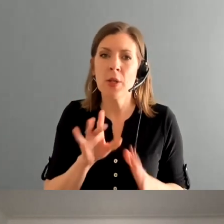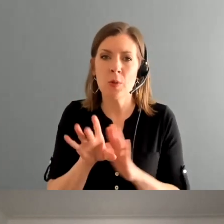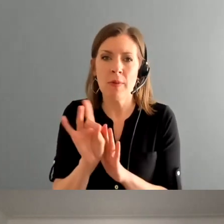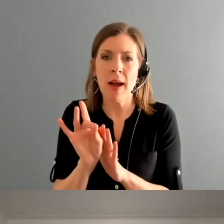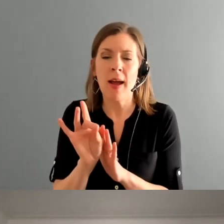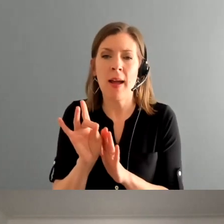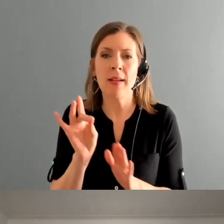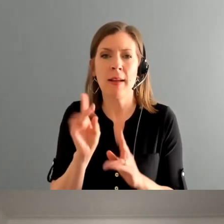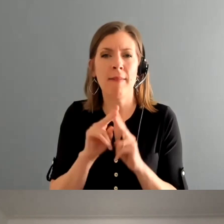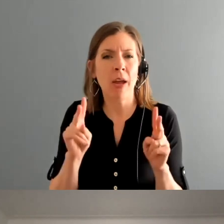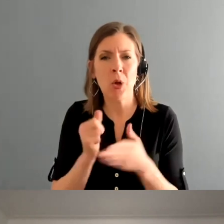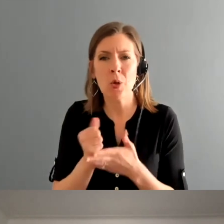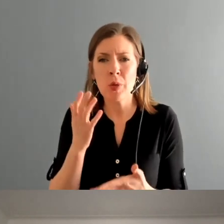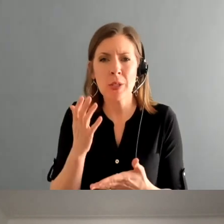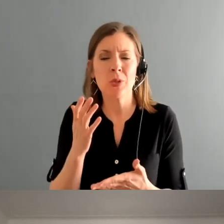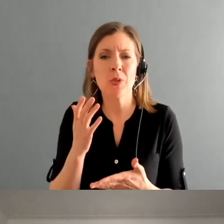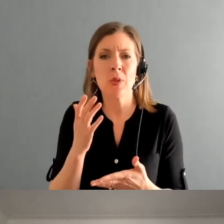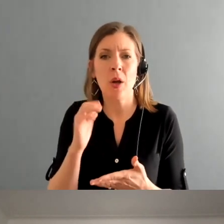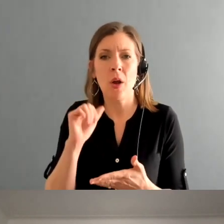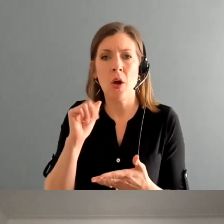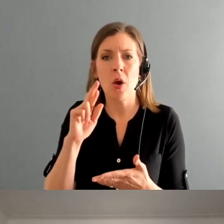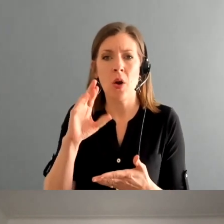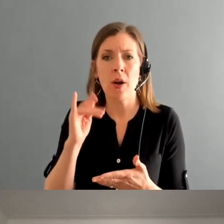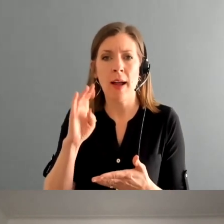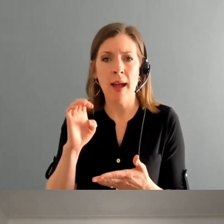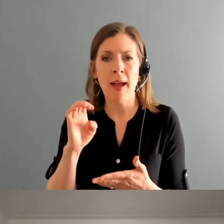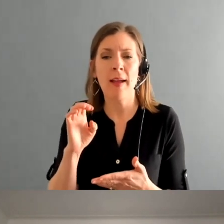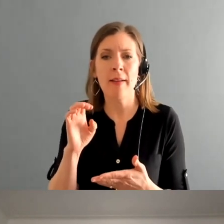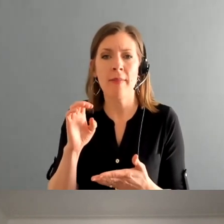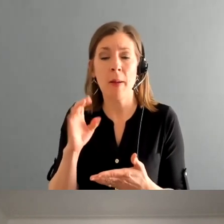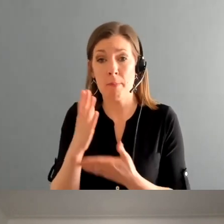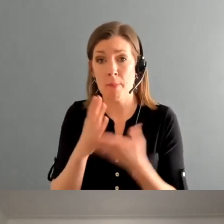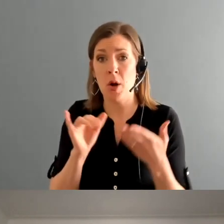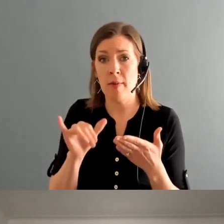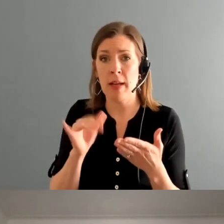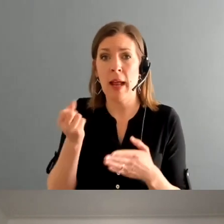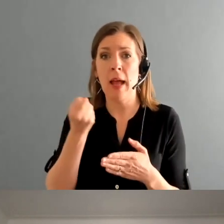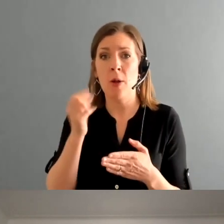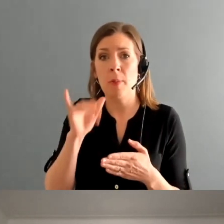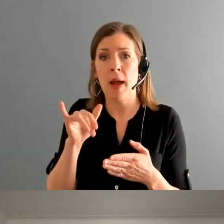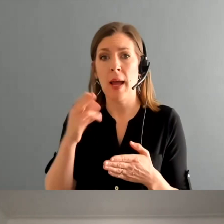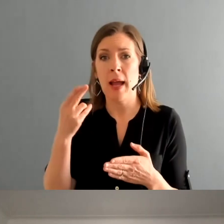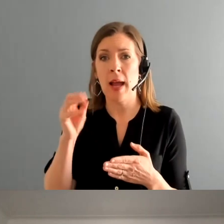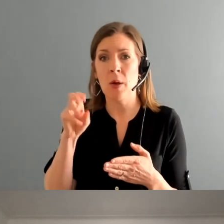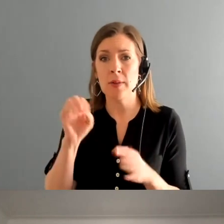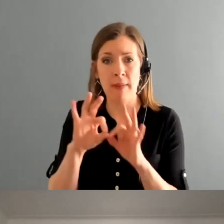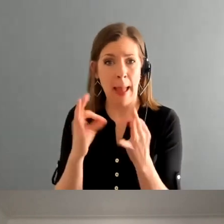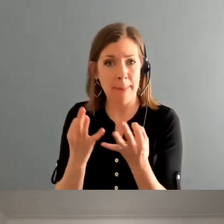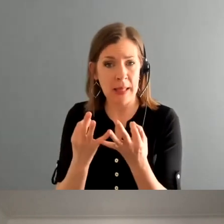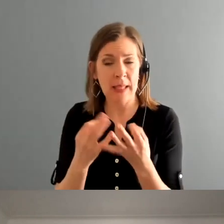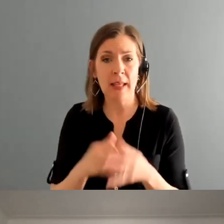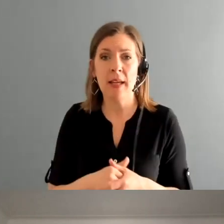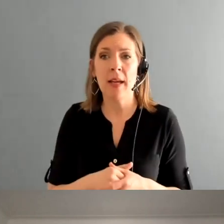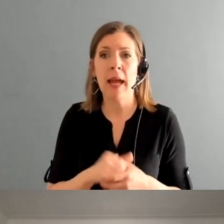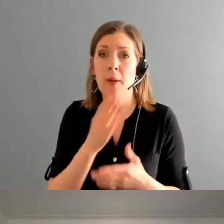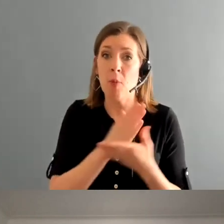find a very rich archive, part of it held by Howe's family,